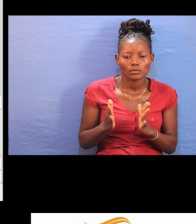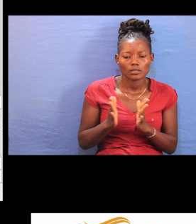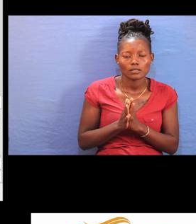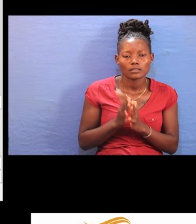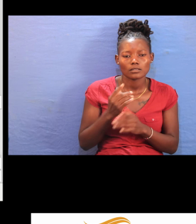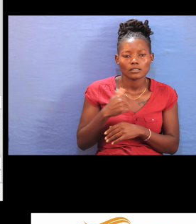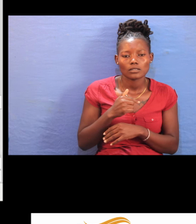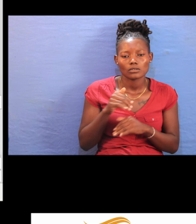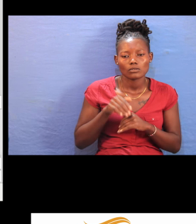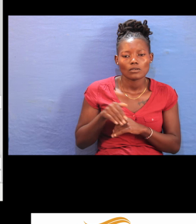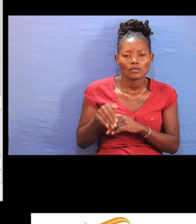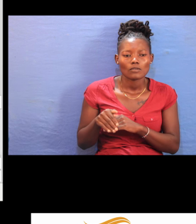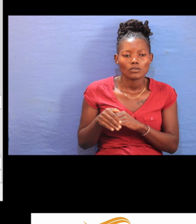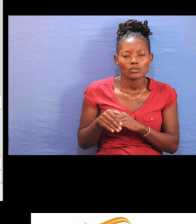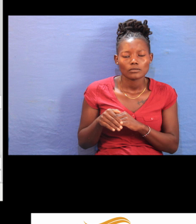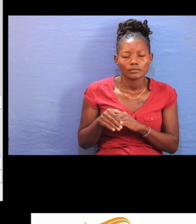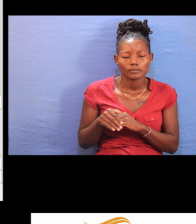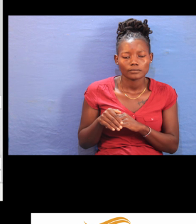And we follow